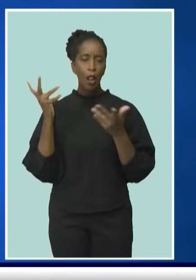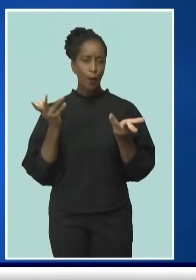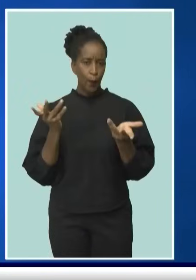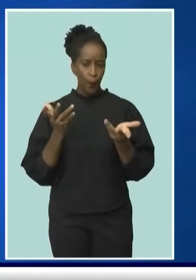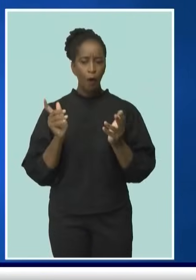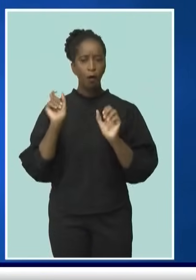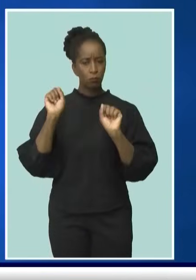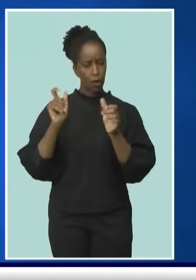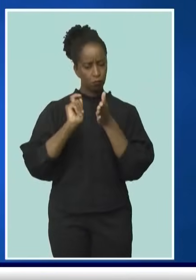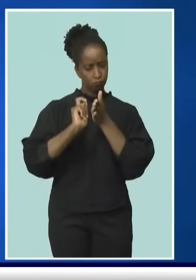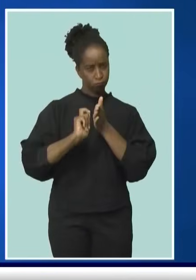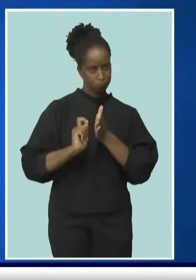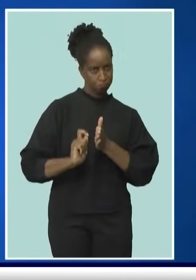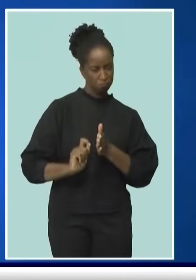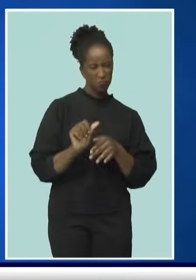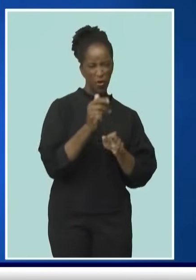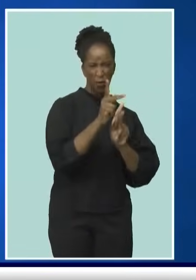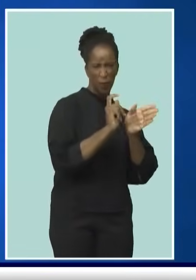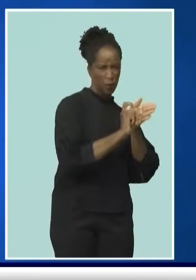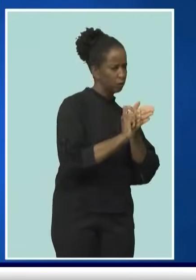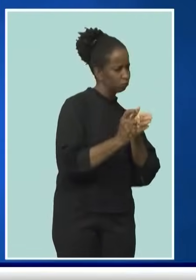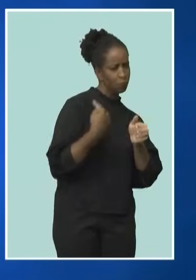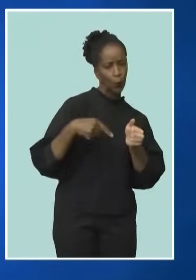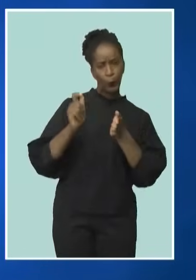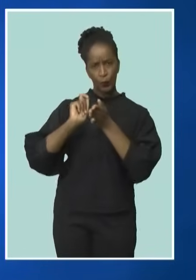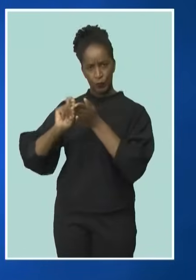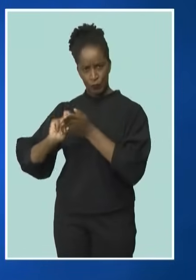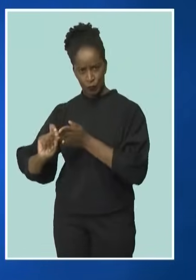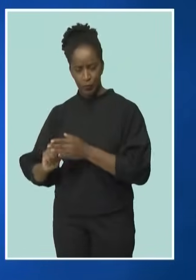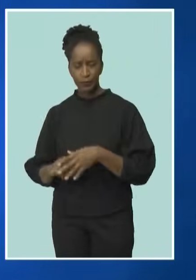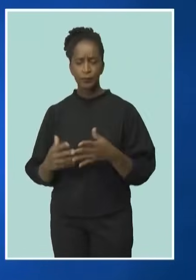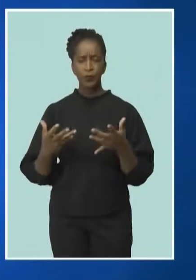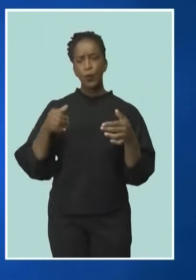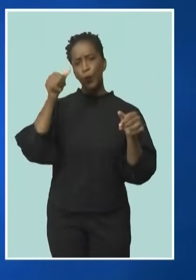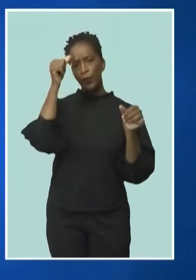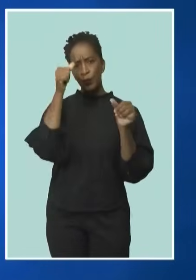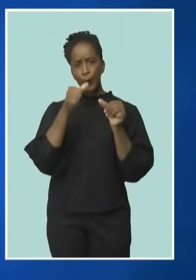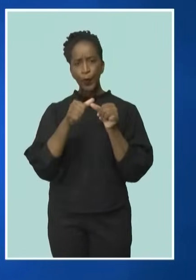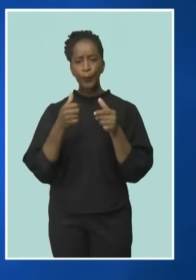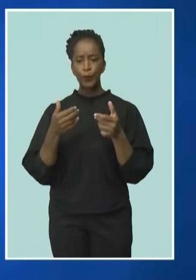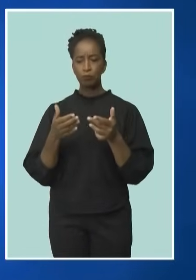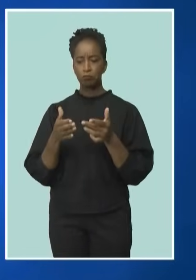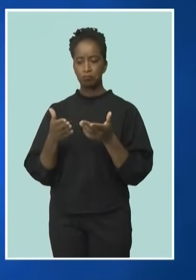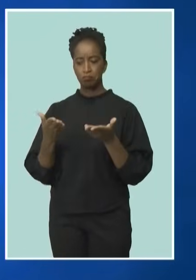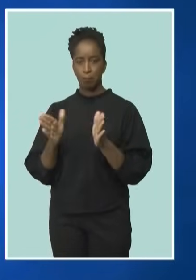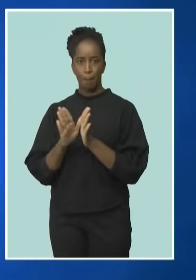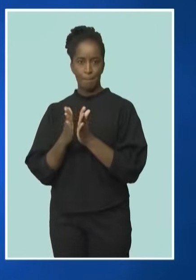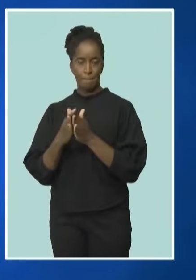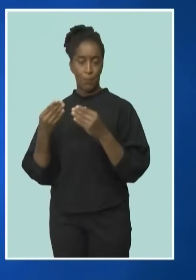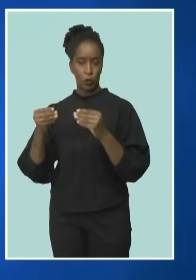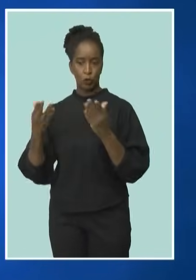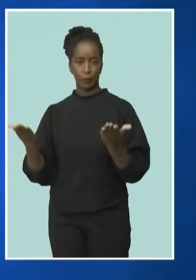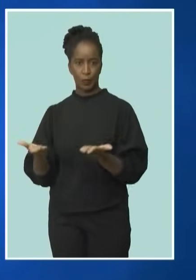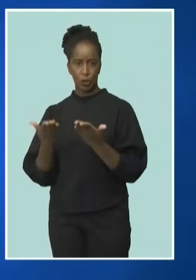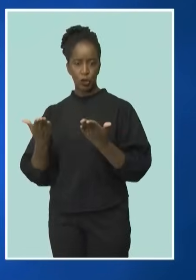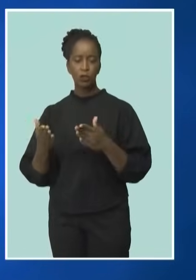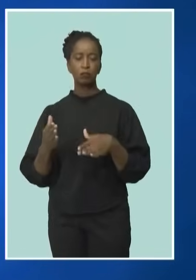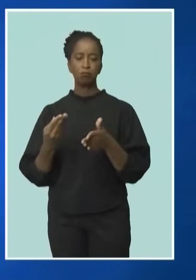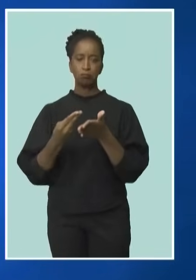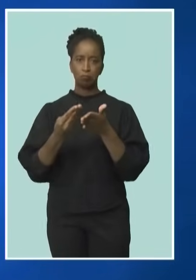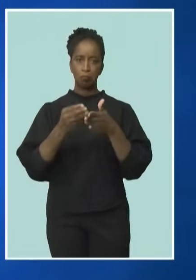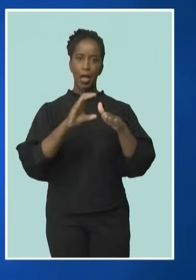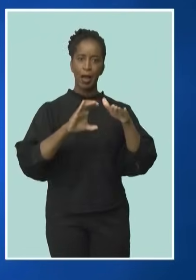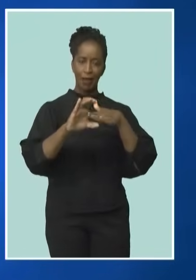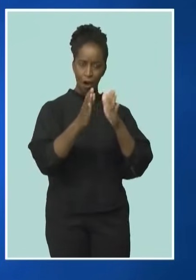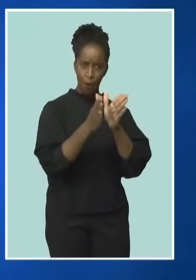be that we remember when we go to buy books. So bookshops need to bring in Caribbean books. Publishers